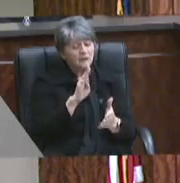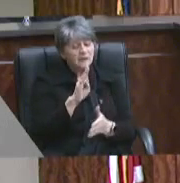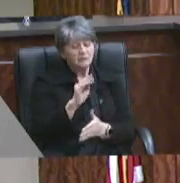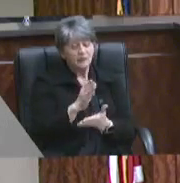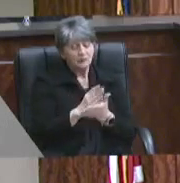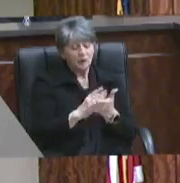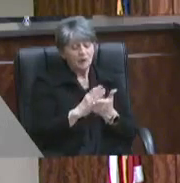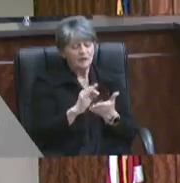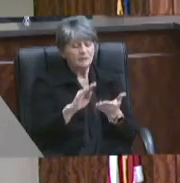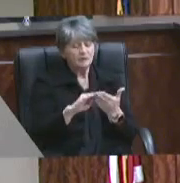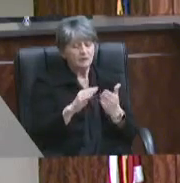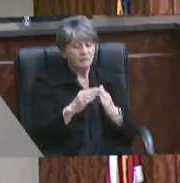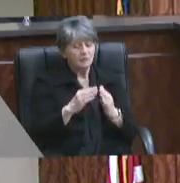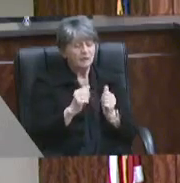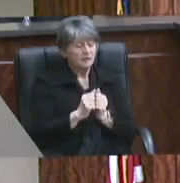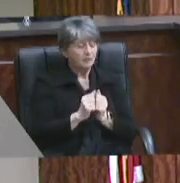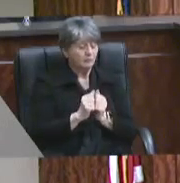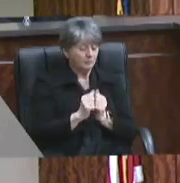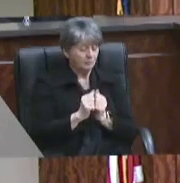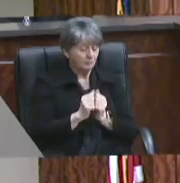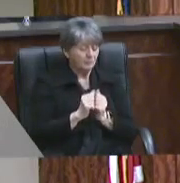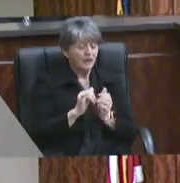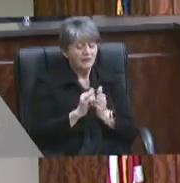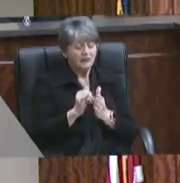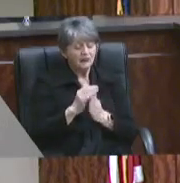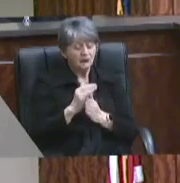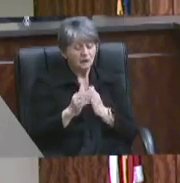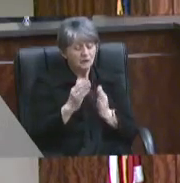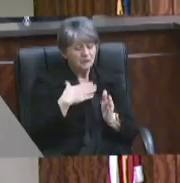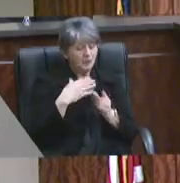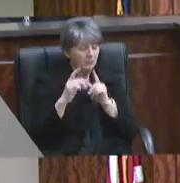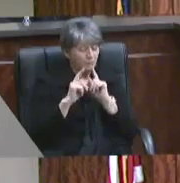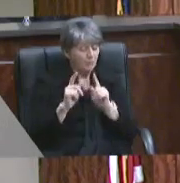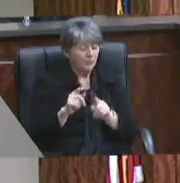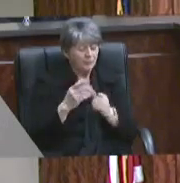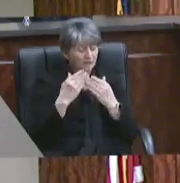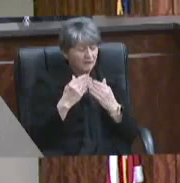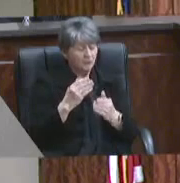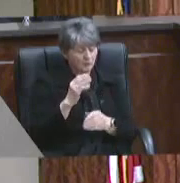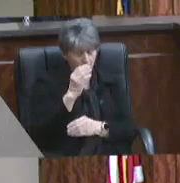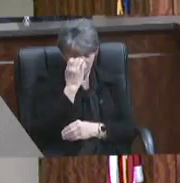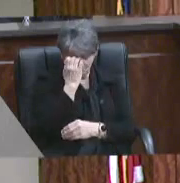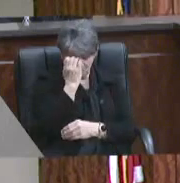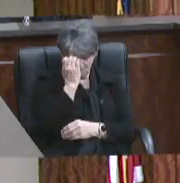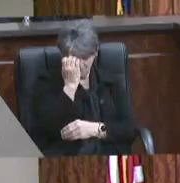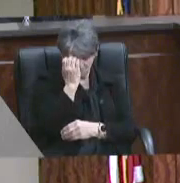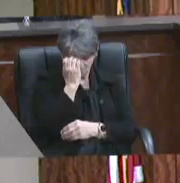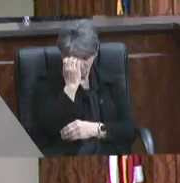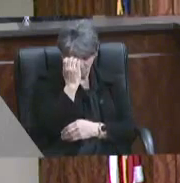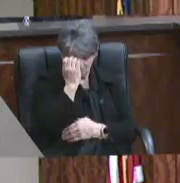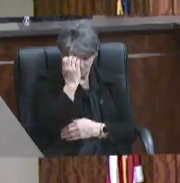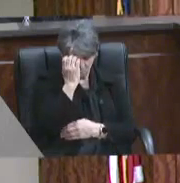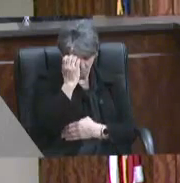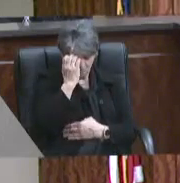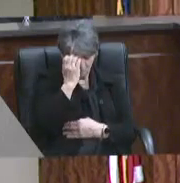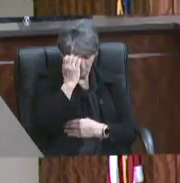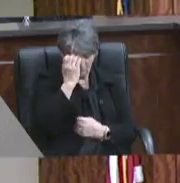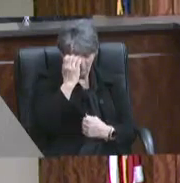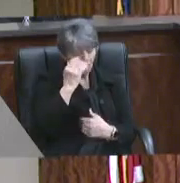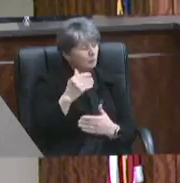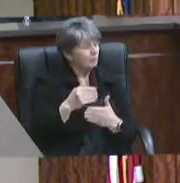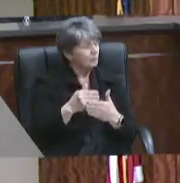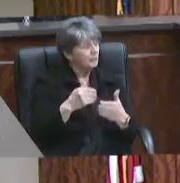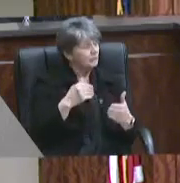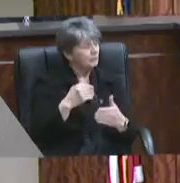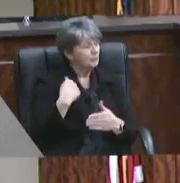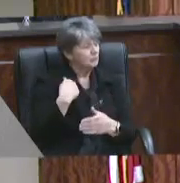community with all that show up. That concludes my report, Mr. President. Thank you, Mayor. Before we go to the mayoral